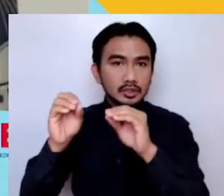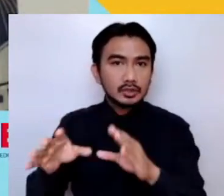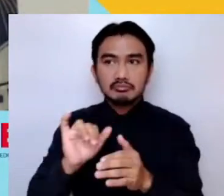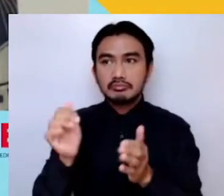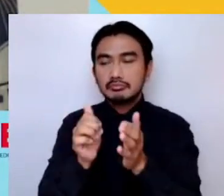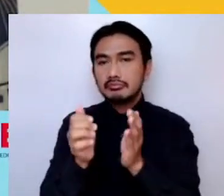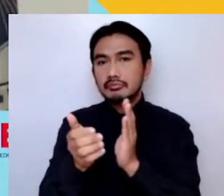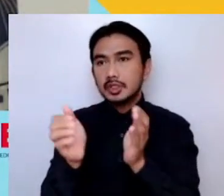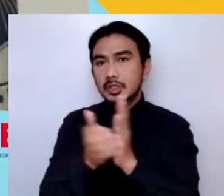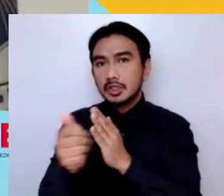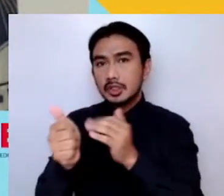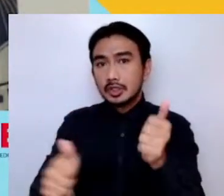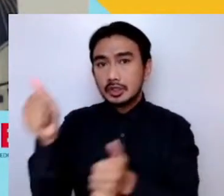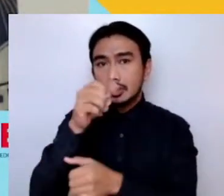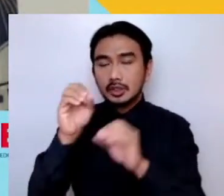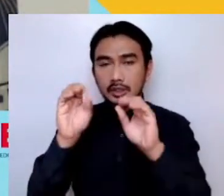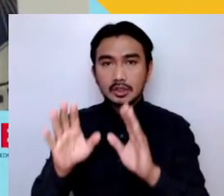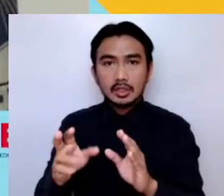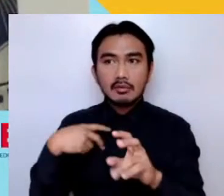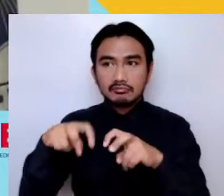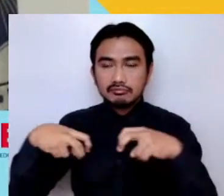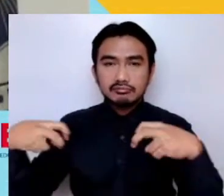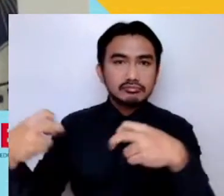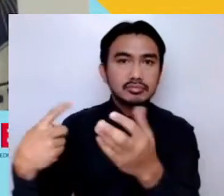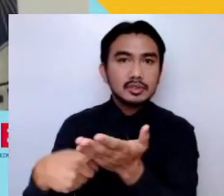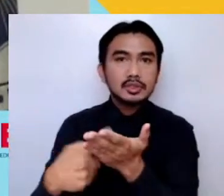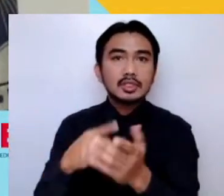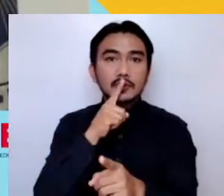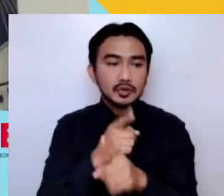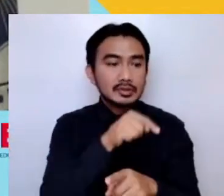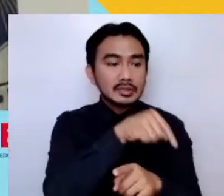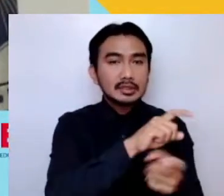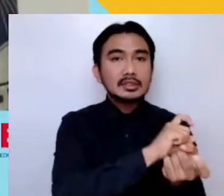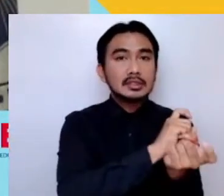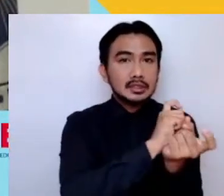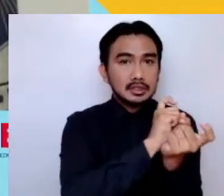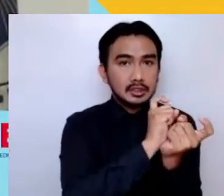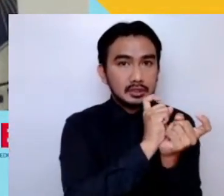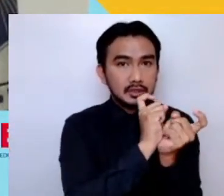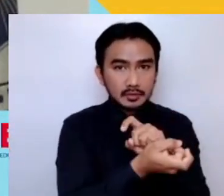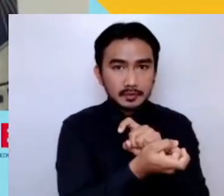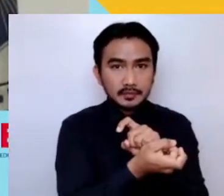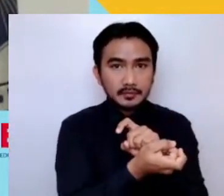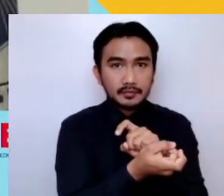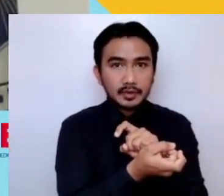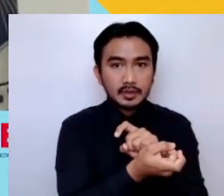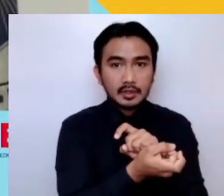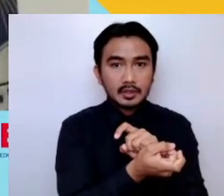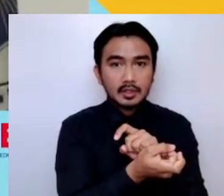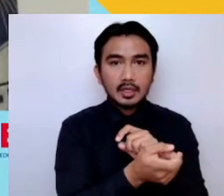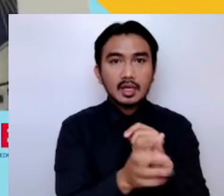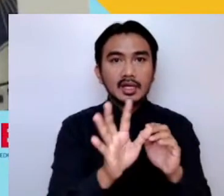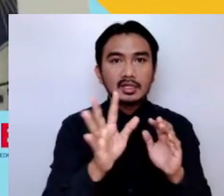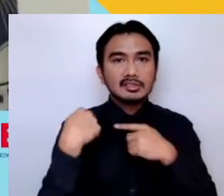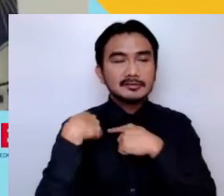field ensured that these changes shall not be of any burden to you,